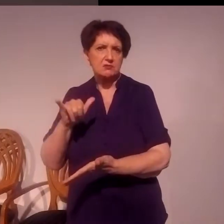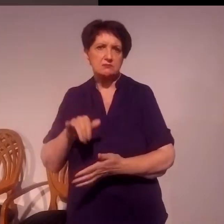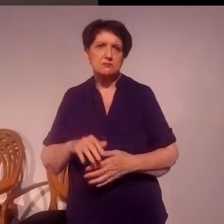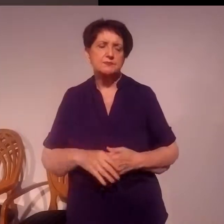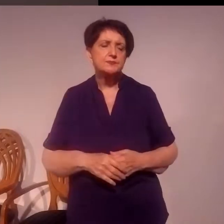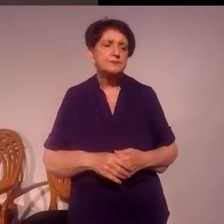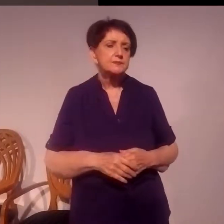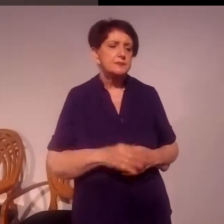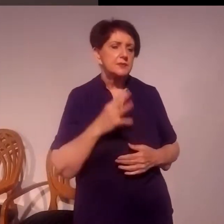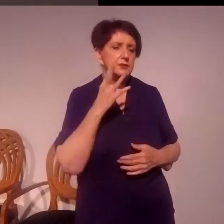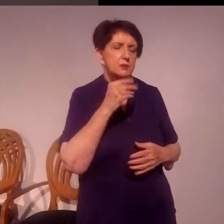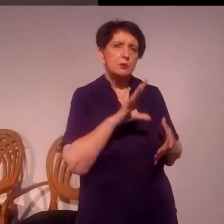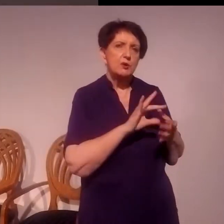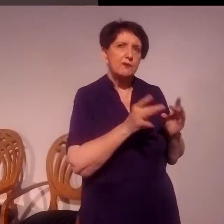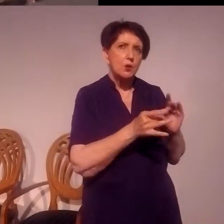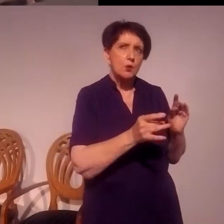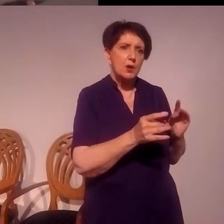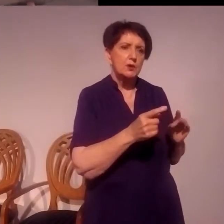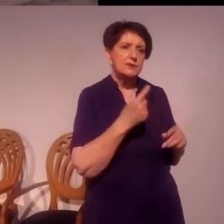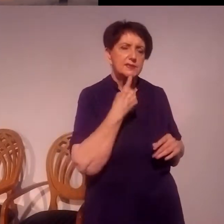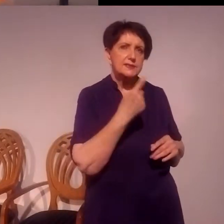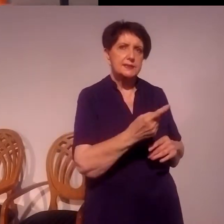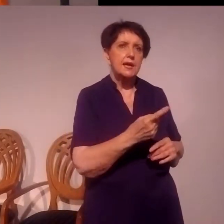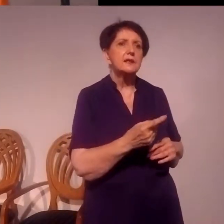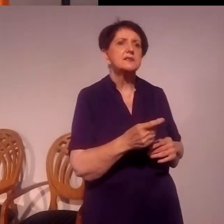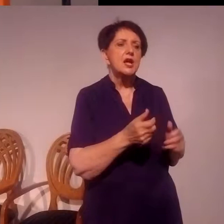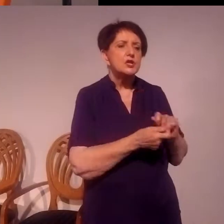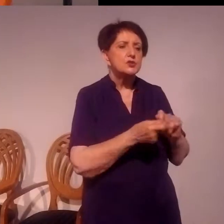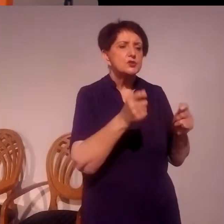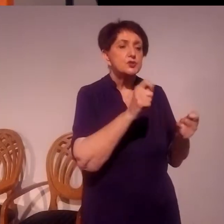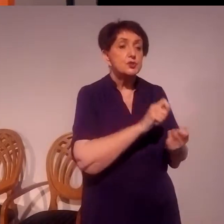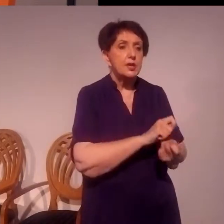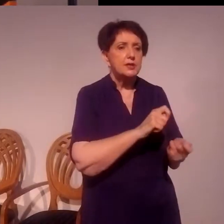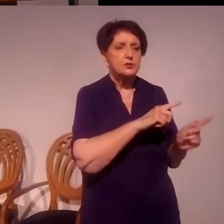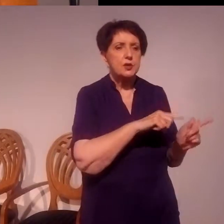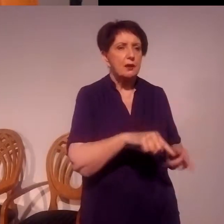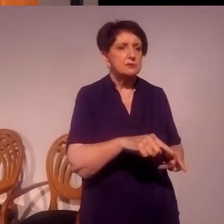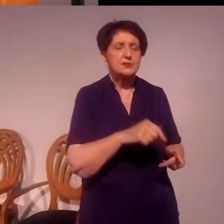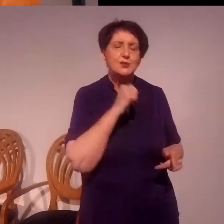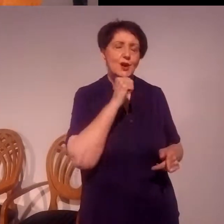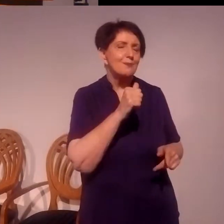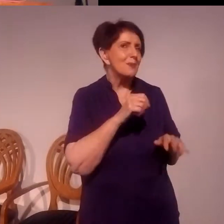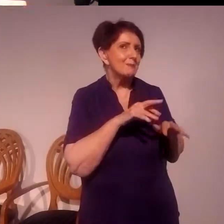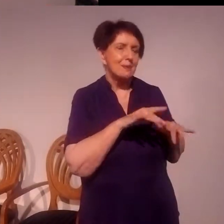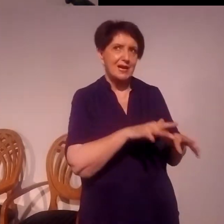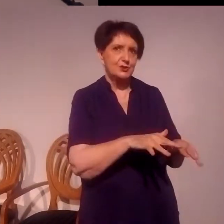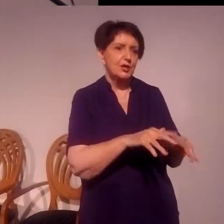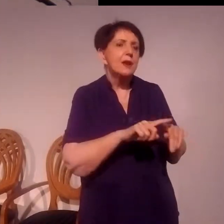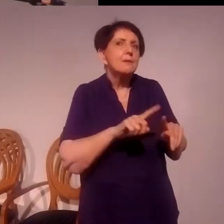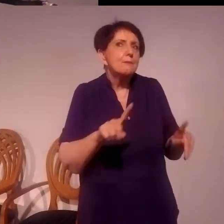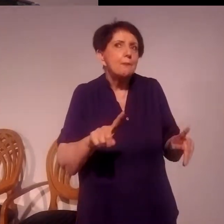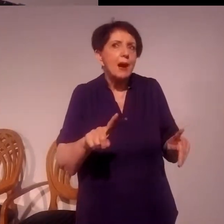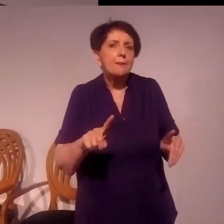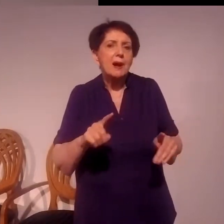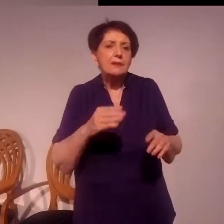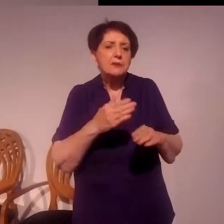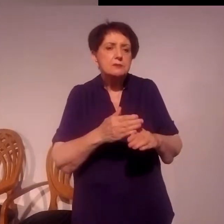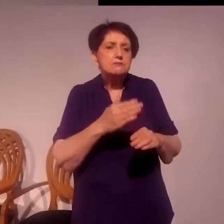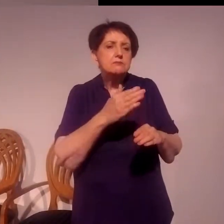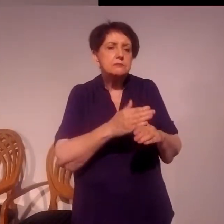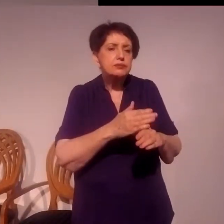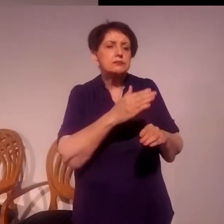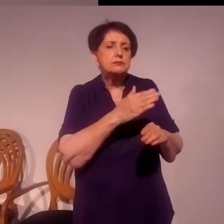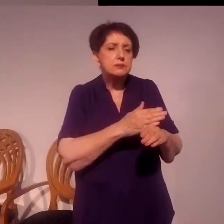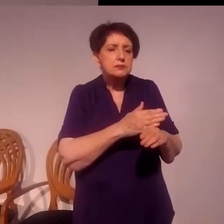by Rebecca Solnit that says, "Change comes not by magic, but by the incremental effects